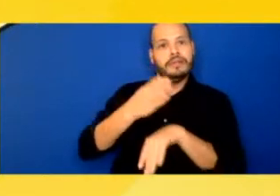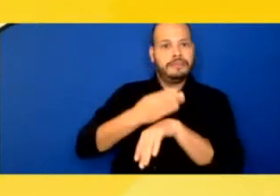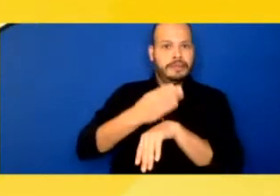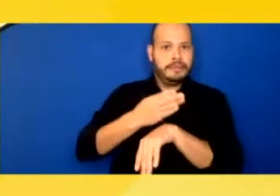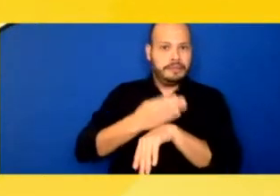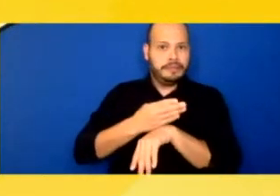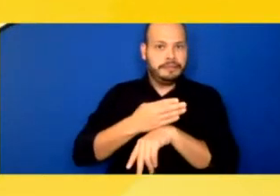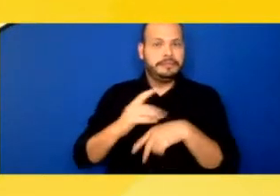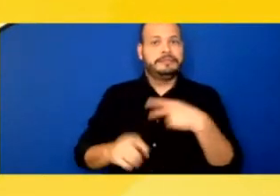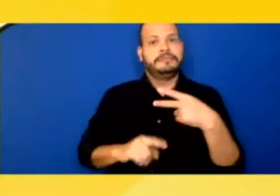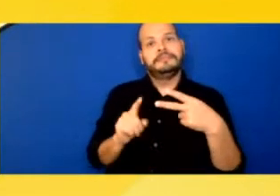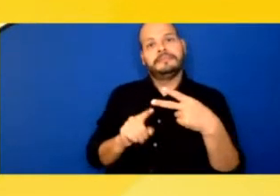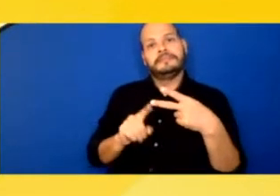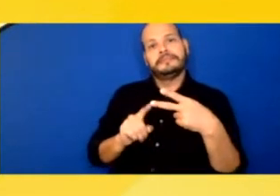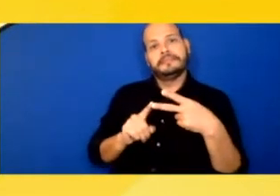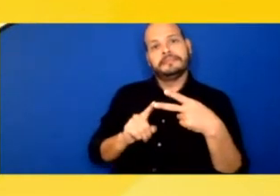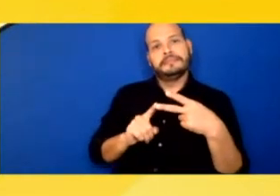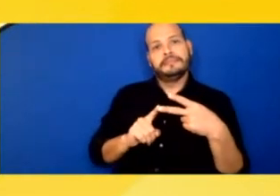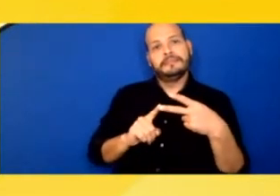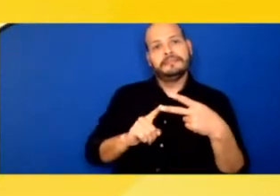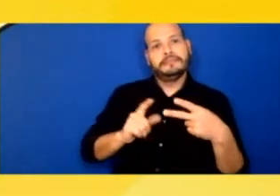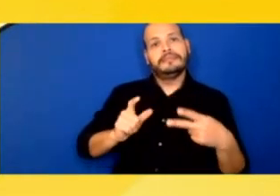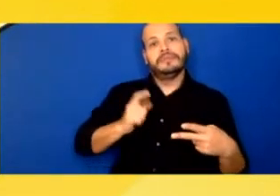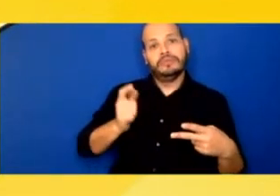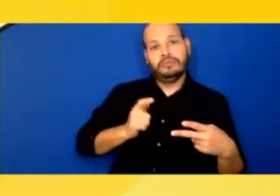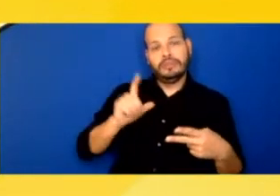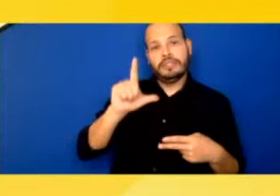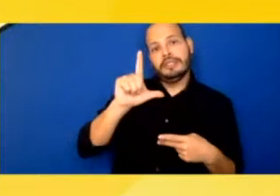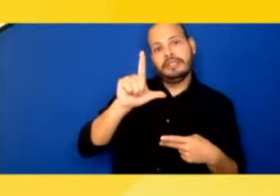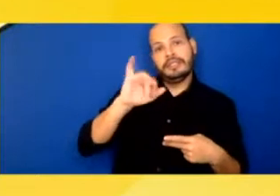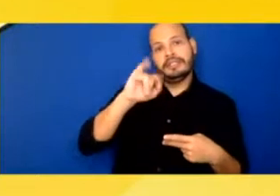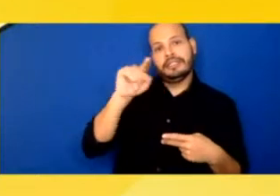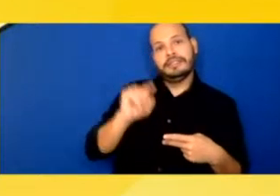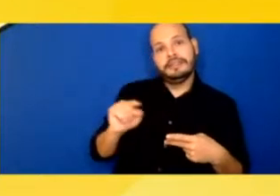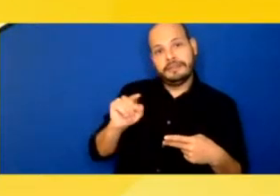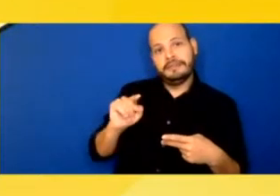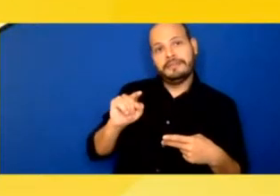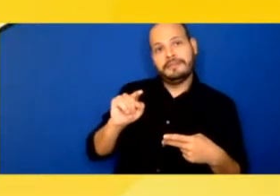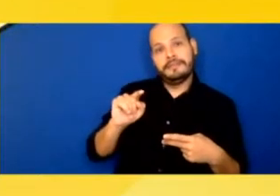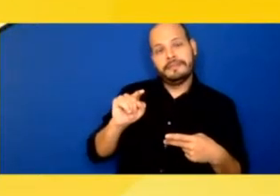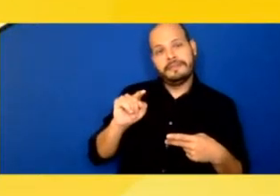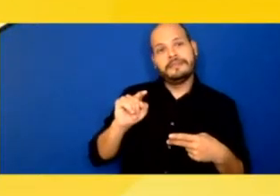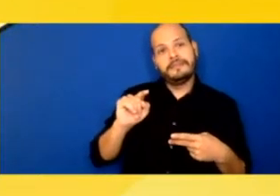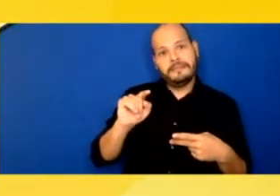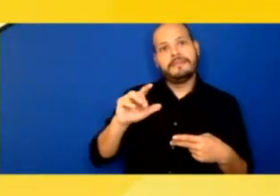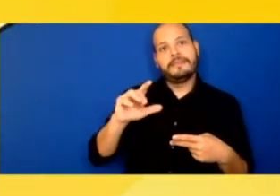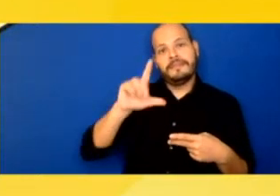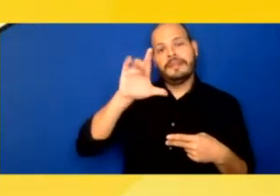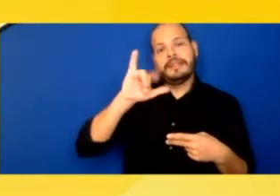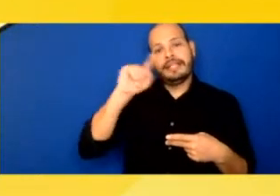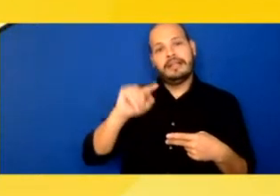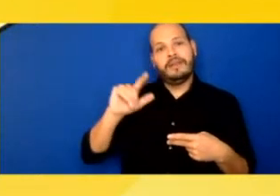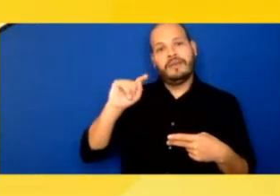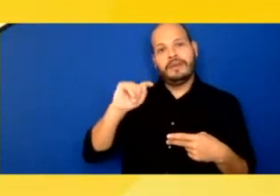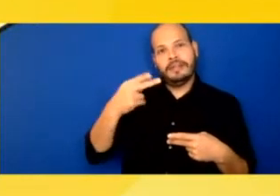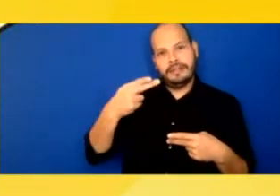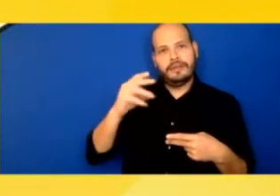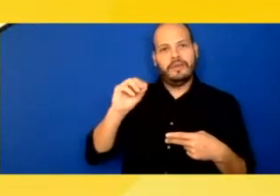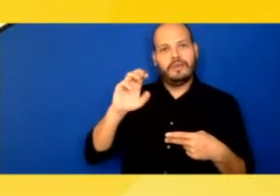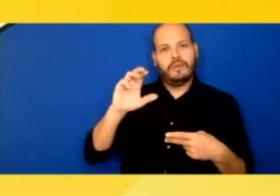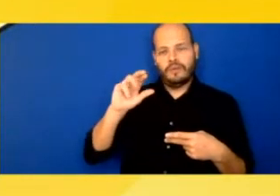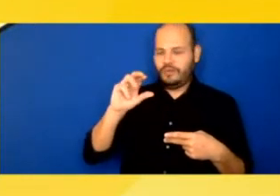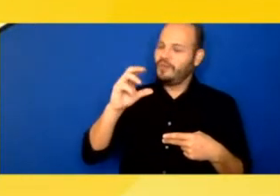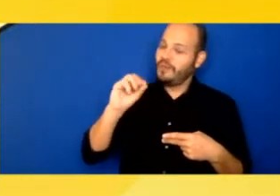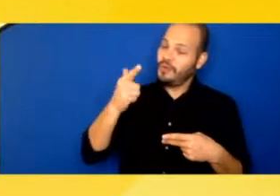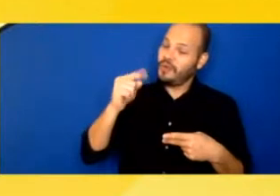moral leaders of our day. And following their talking to us and sharing with us, Reverend